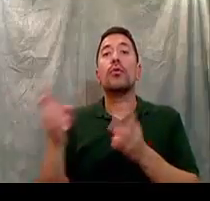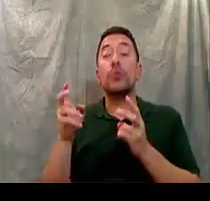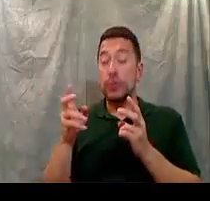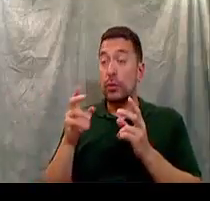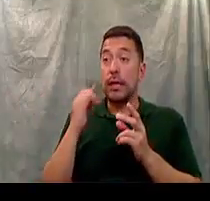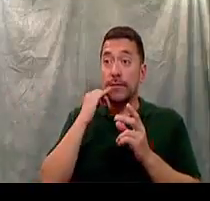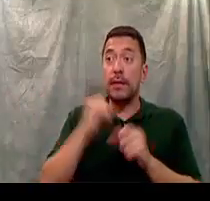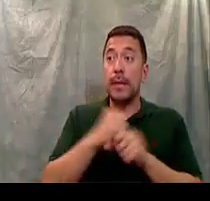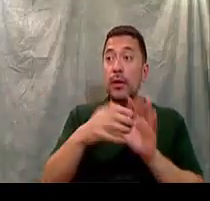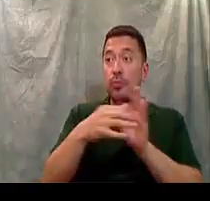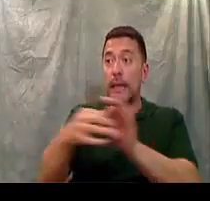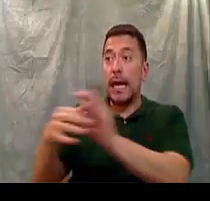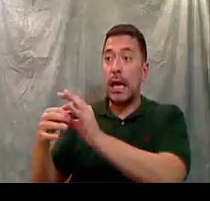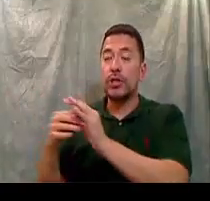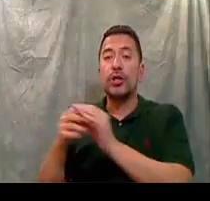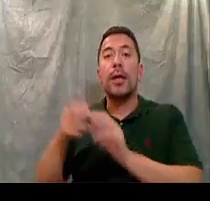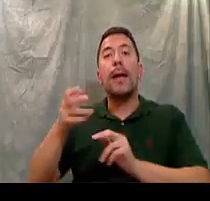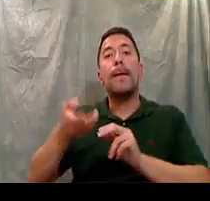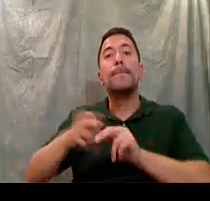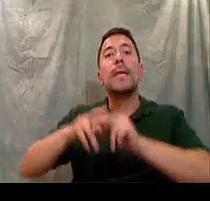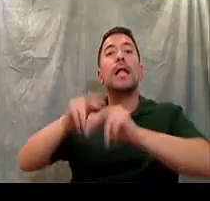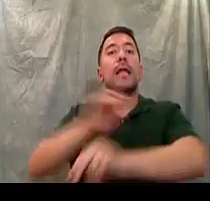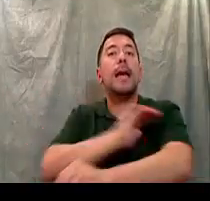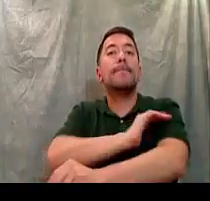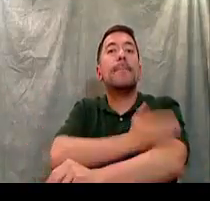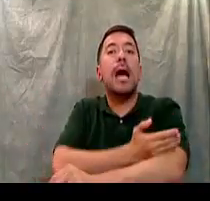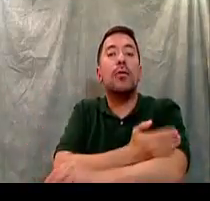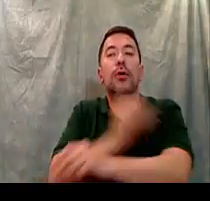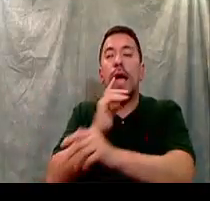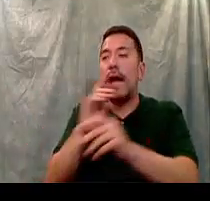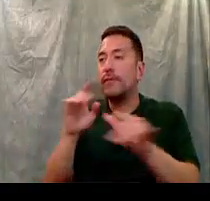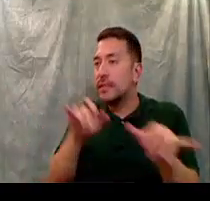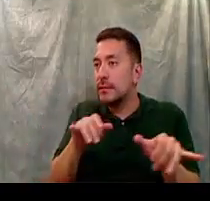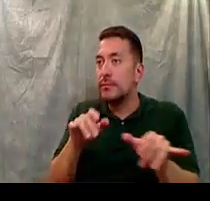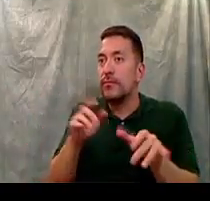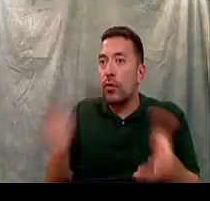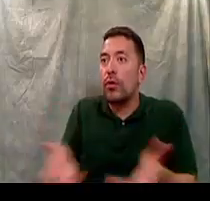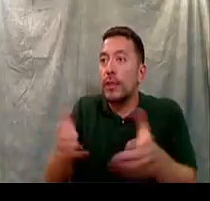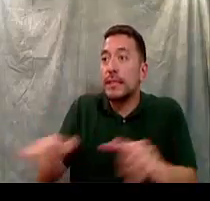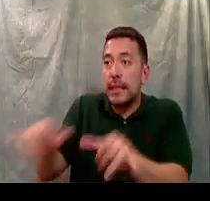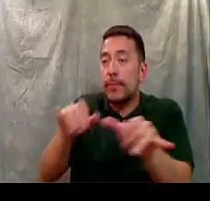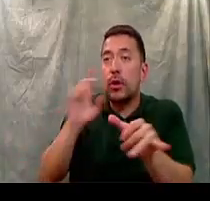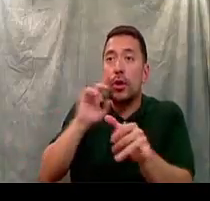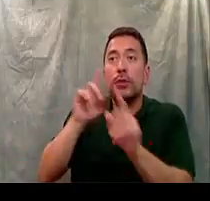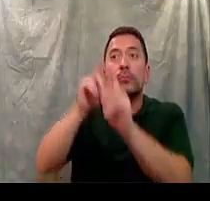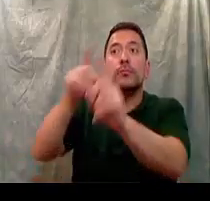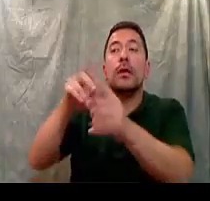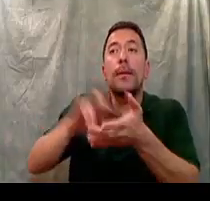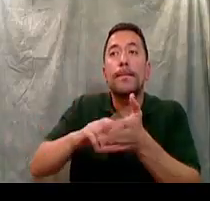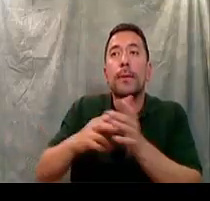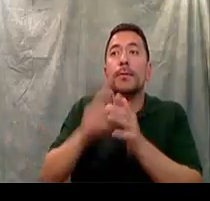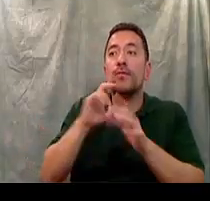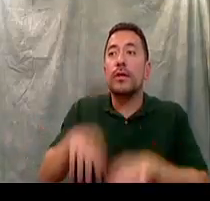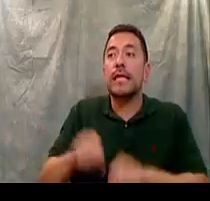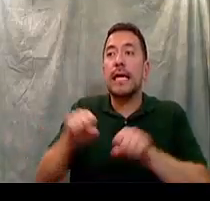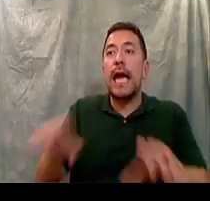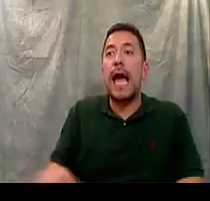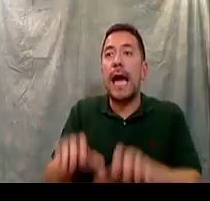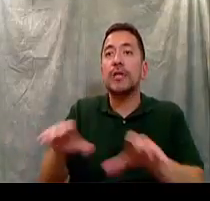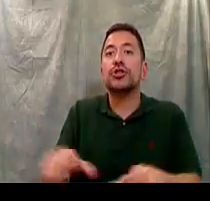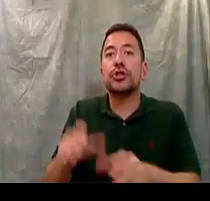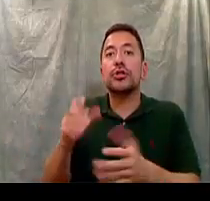turn build power, connecting people in their interest with a shared purpose for taking action. And then she says, drawing on the social